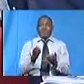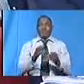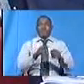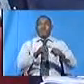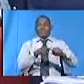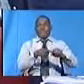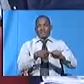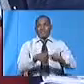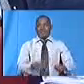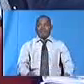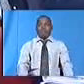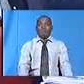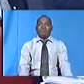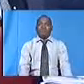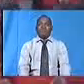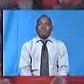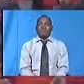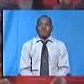Yes.